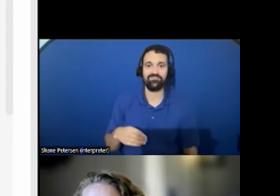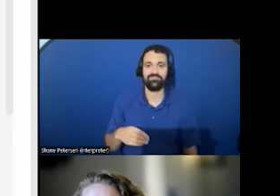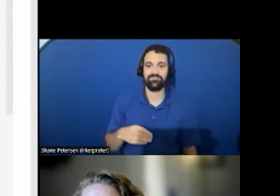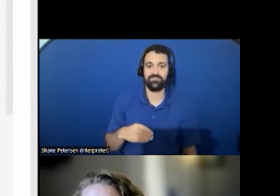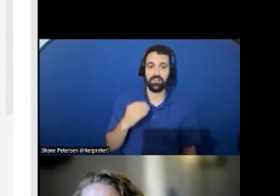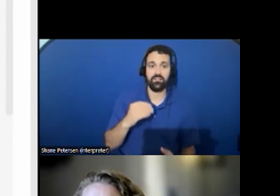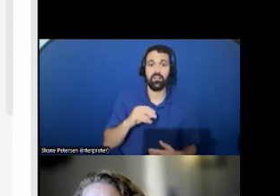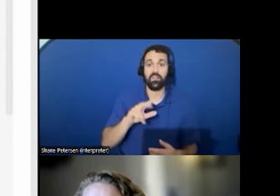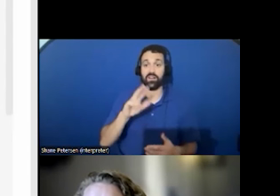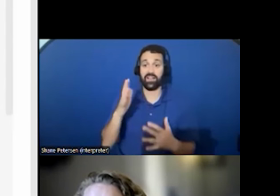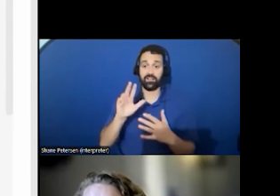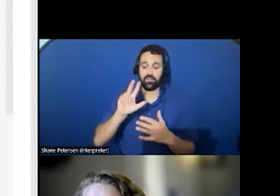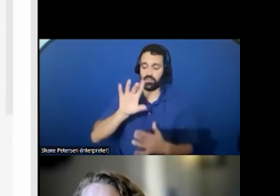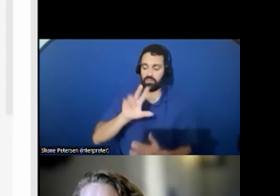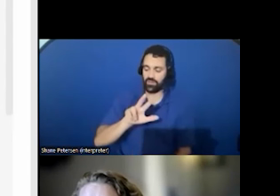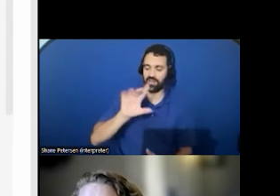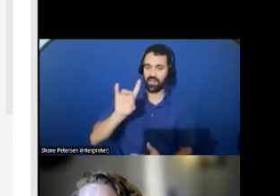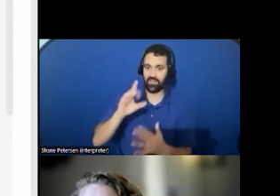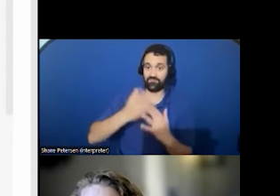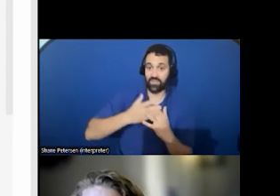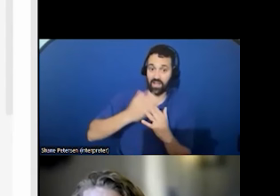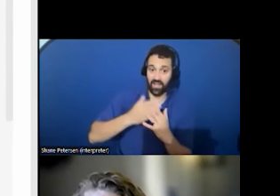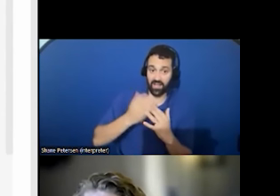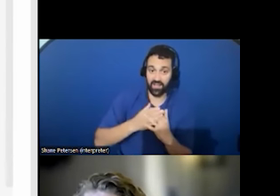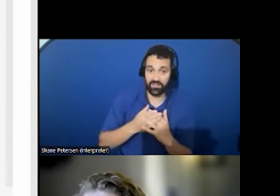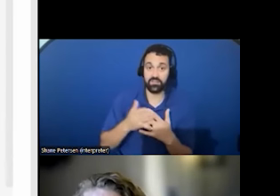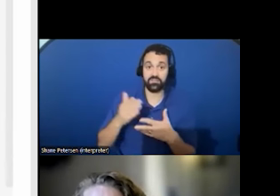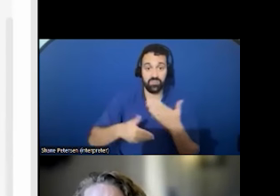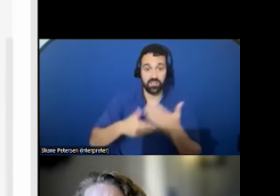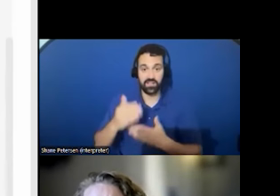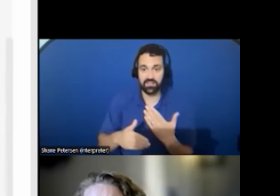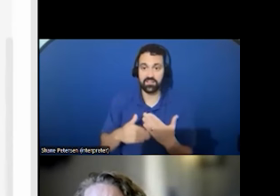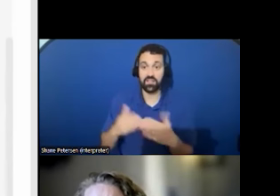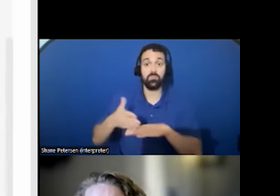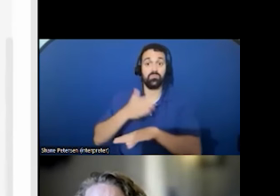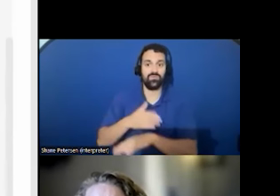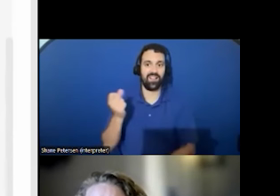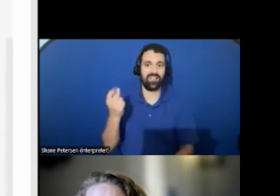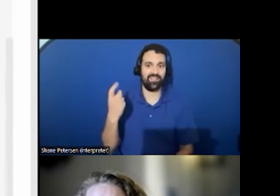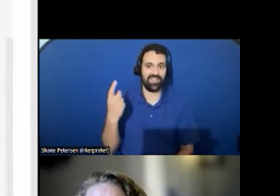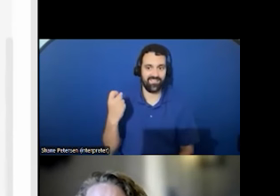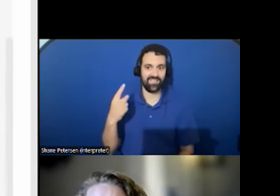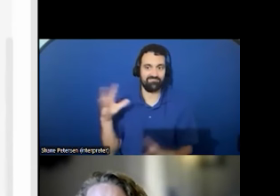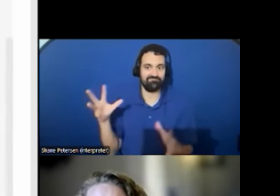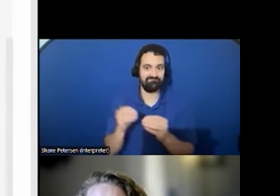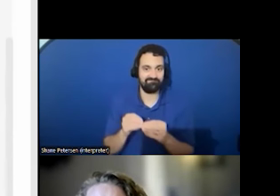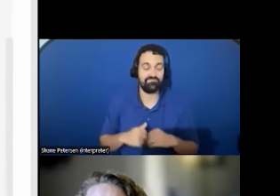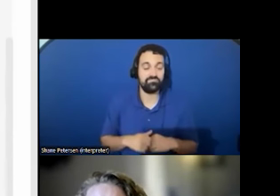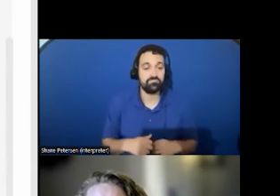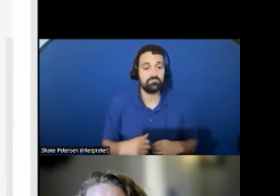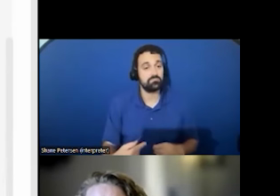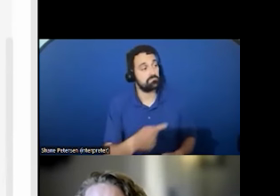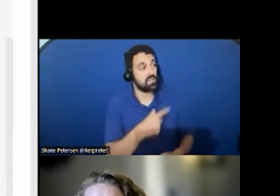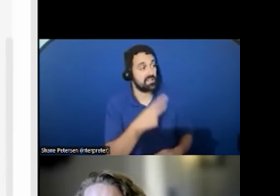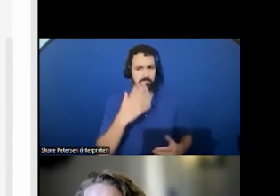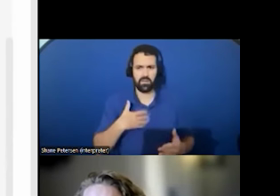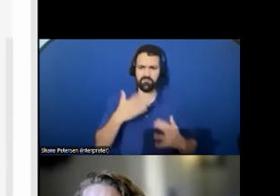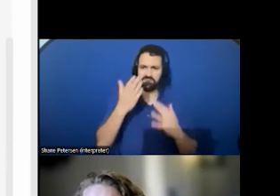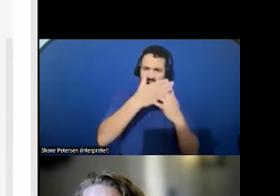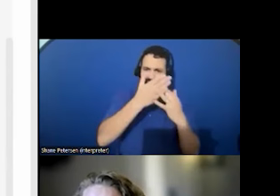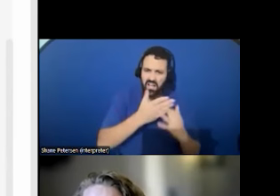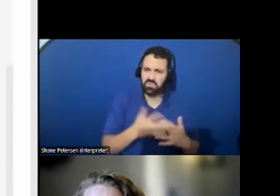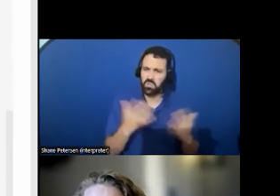38 files, and that it's improved 11. So I can go down here and see what types of files I have and what